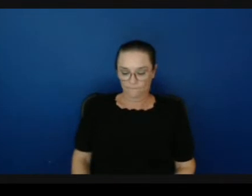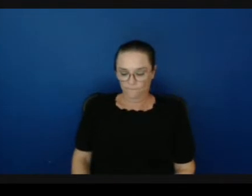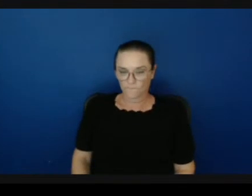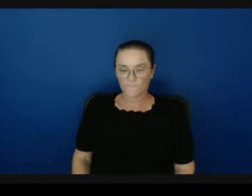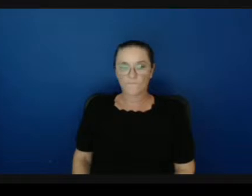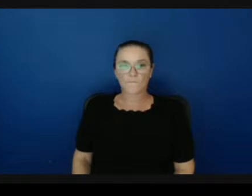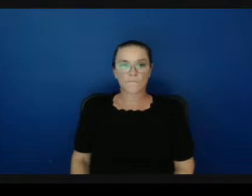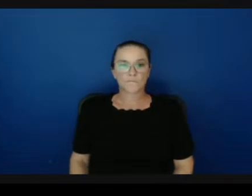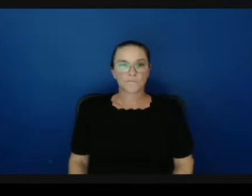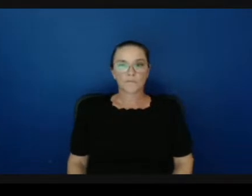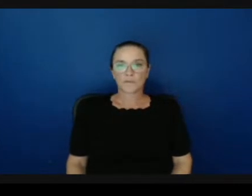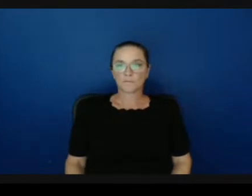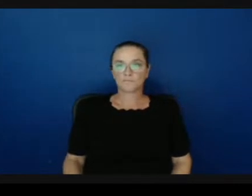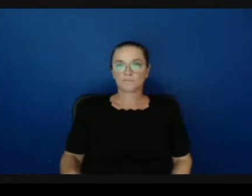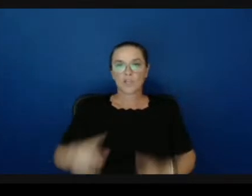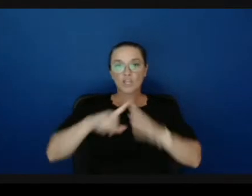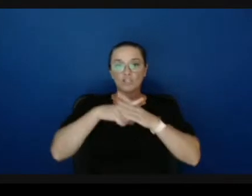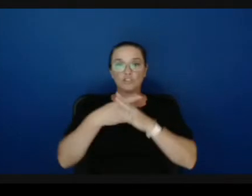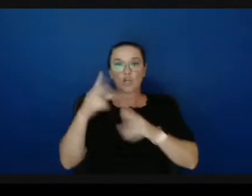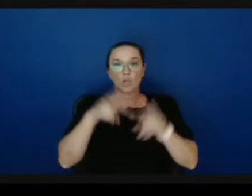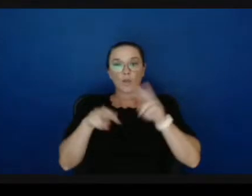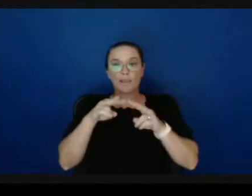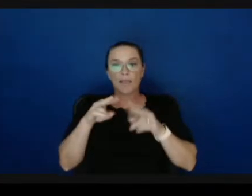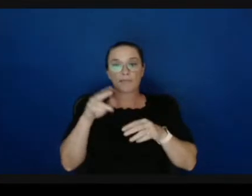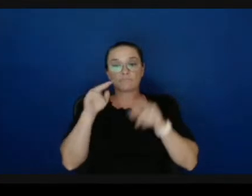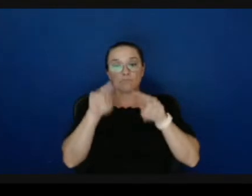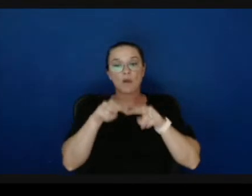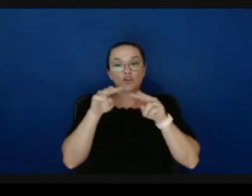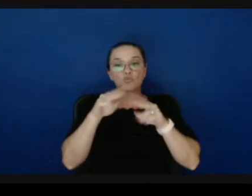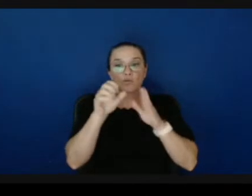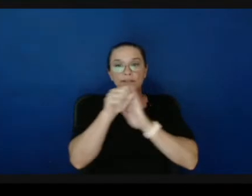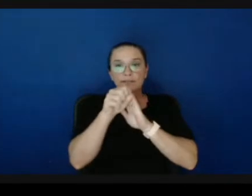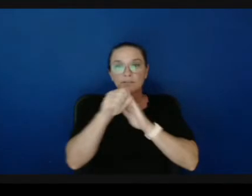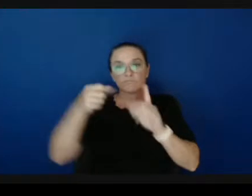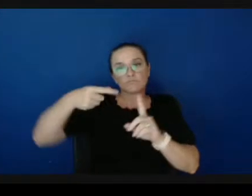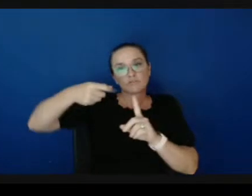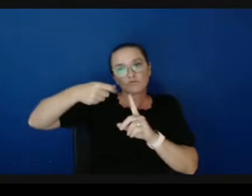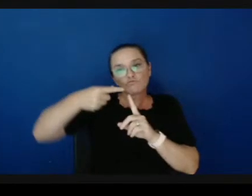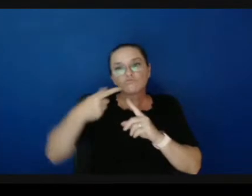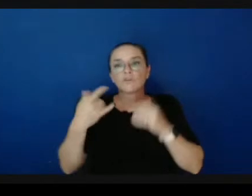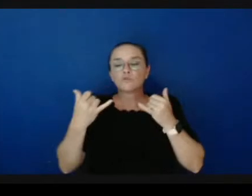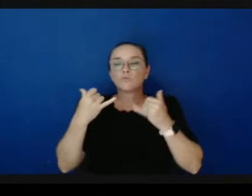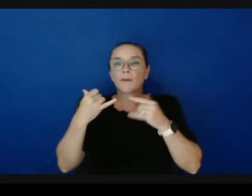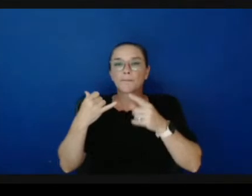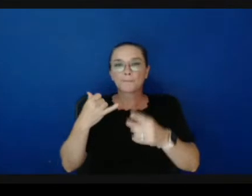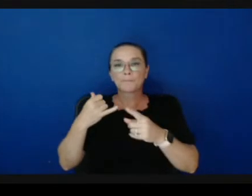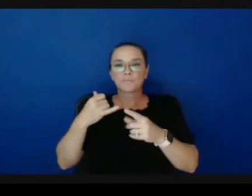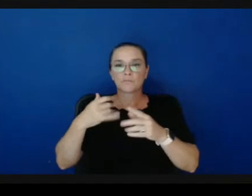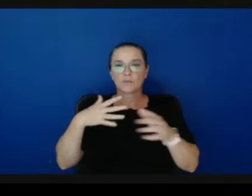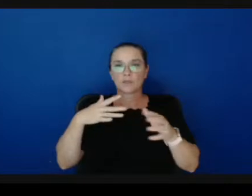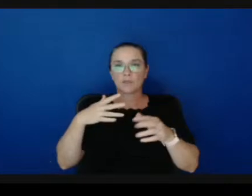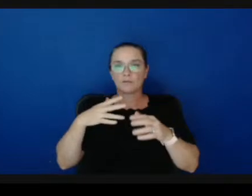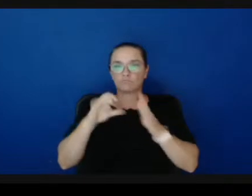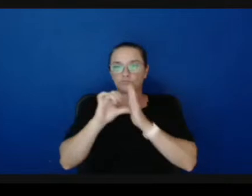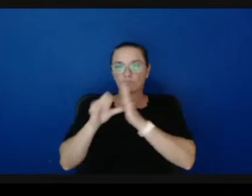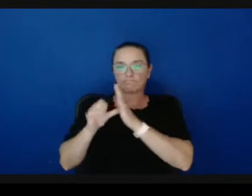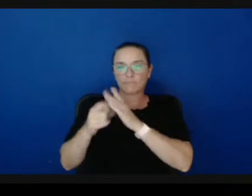And to start our monitoring signals, I'll just review the highlights from today's USGS daily update.